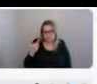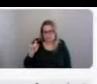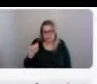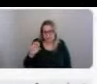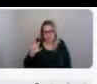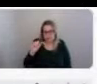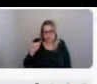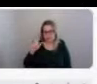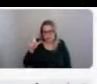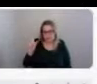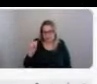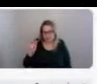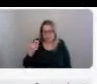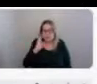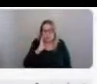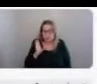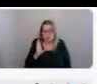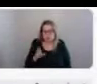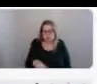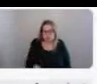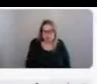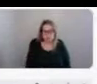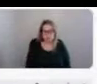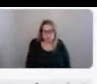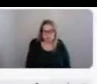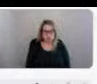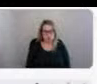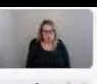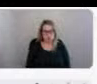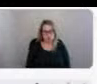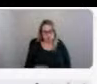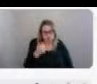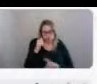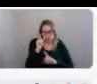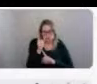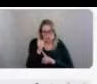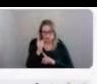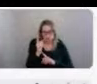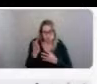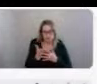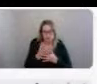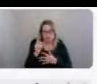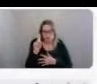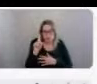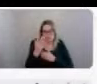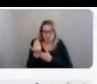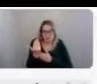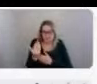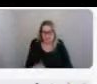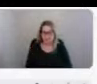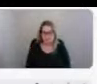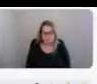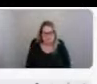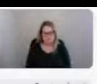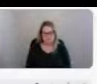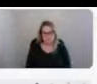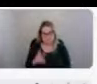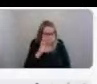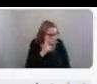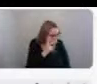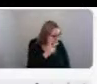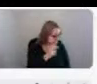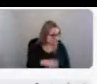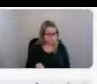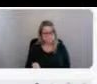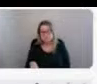shintaro and then we will take a uh 10 minute break at 1 15. margaret can you hear us yes can you hear